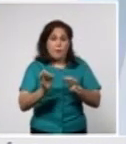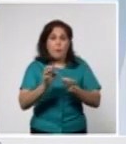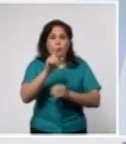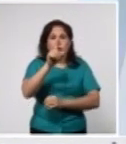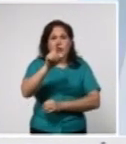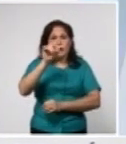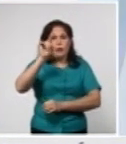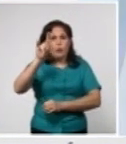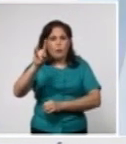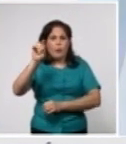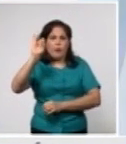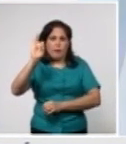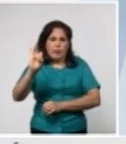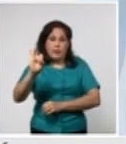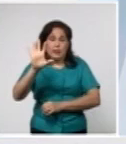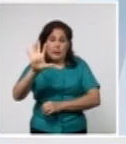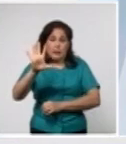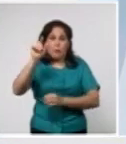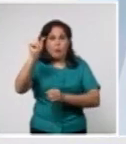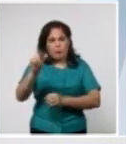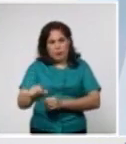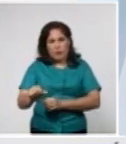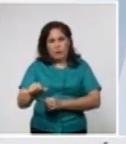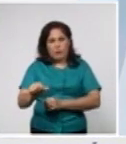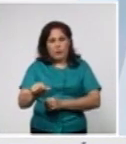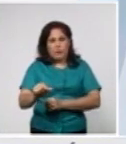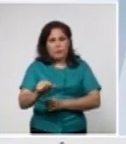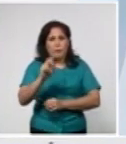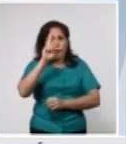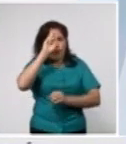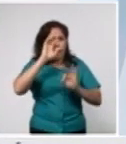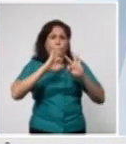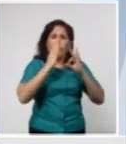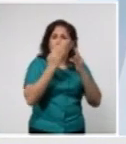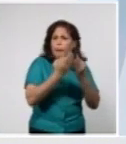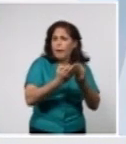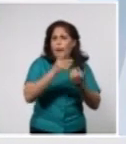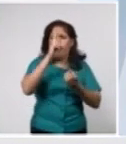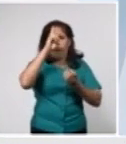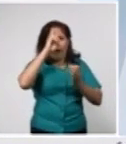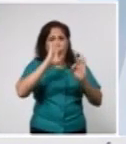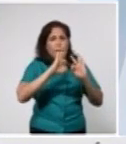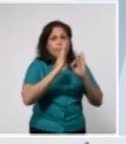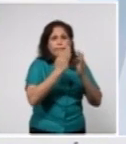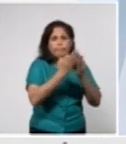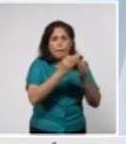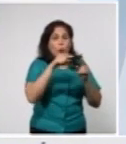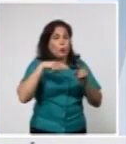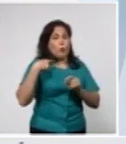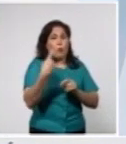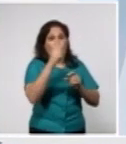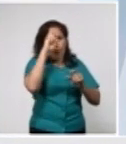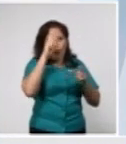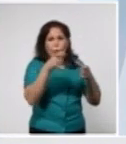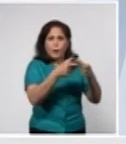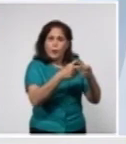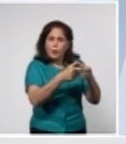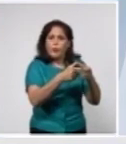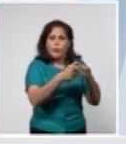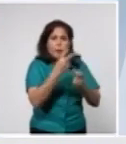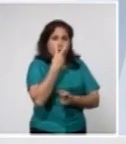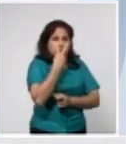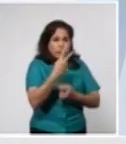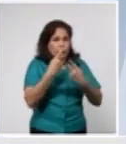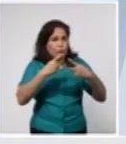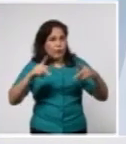and 195 are confirmed active cases. In our primary healthcare service, our professionals